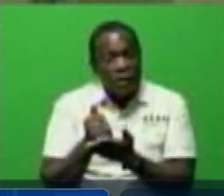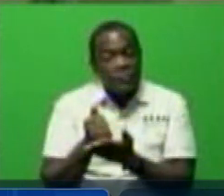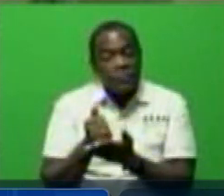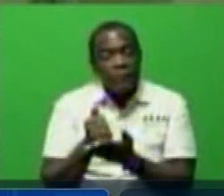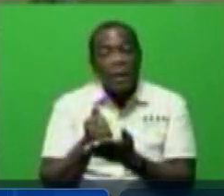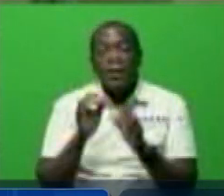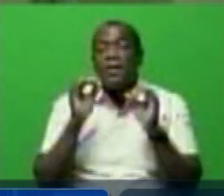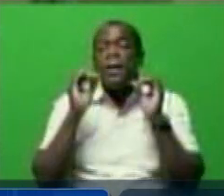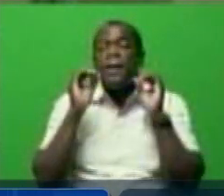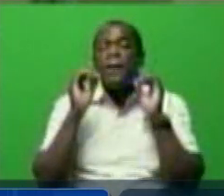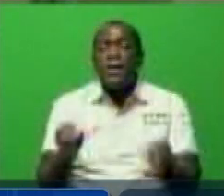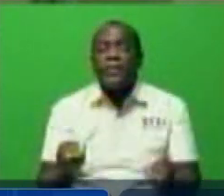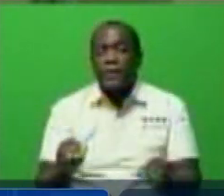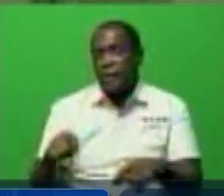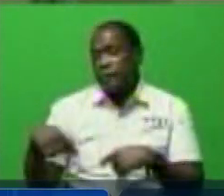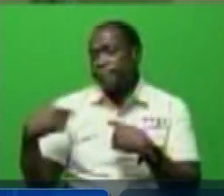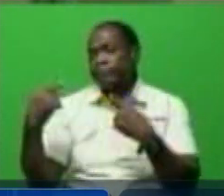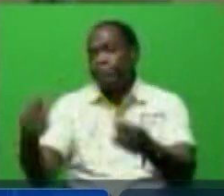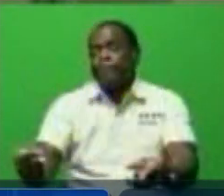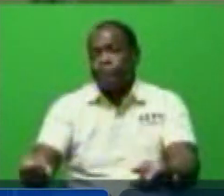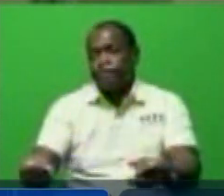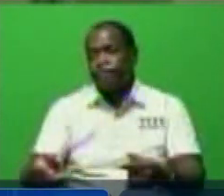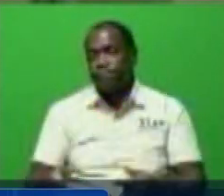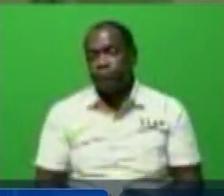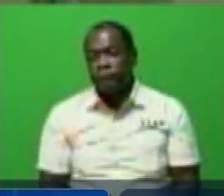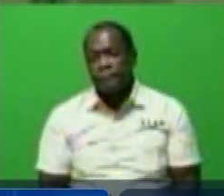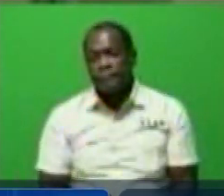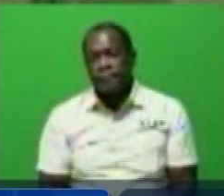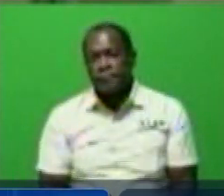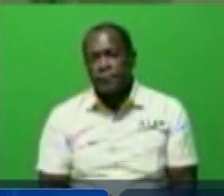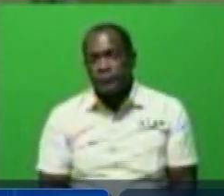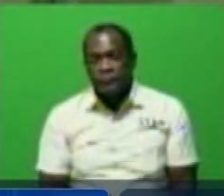address some of the road issues in her constituency.